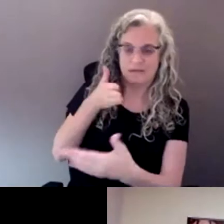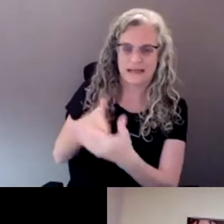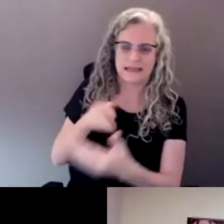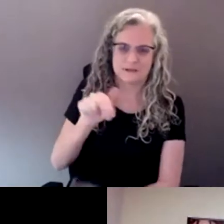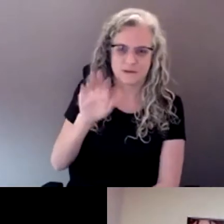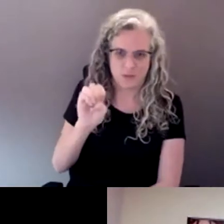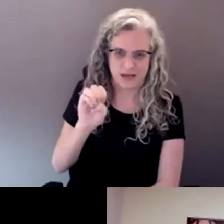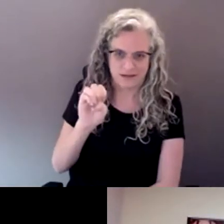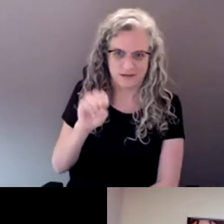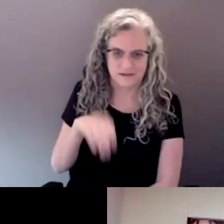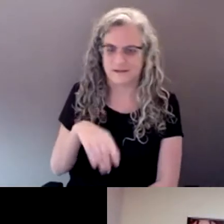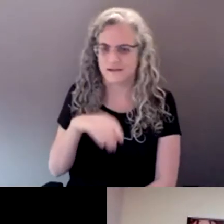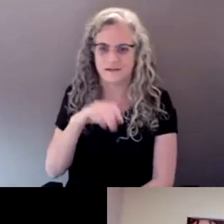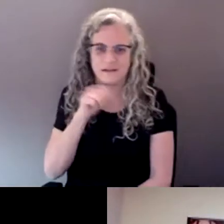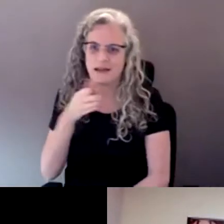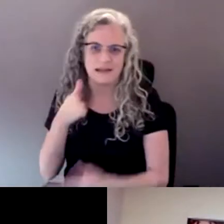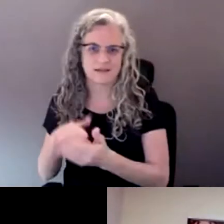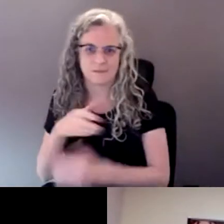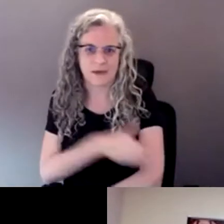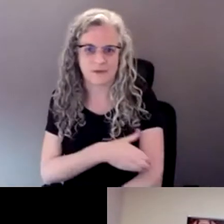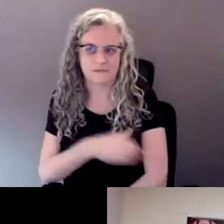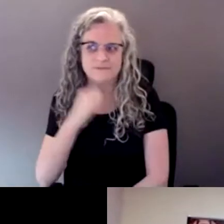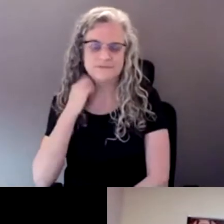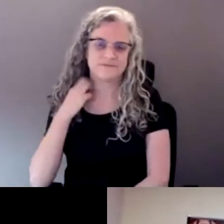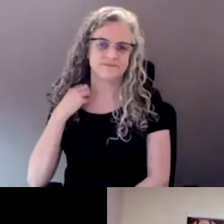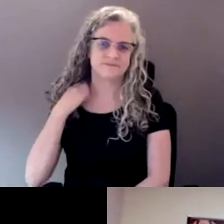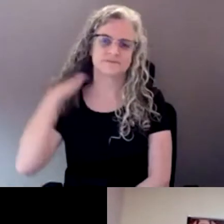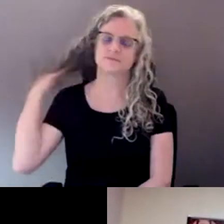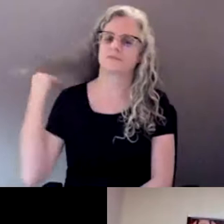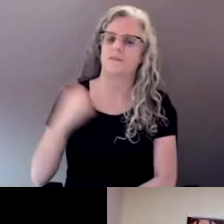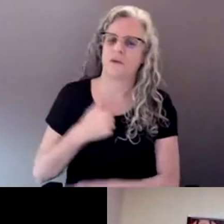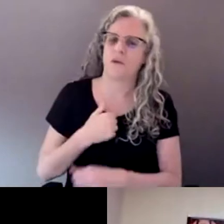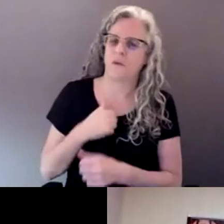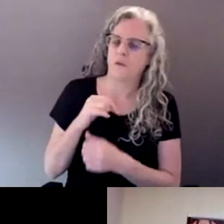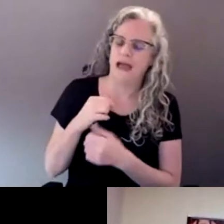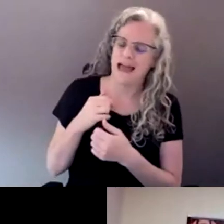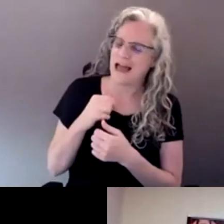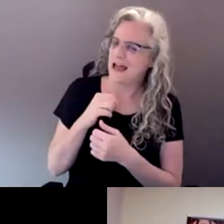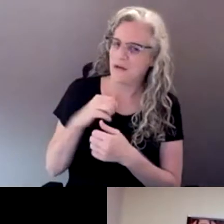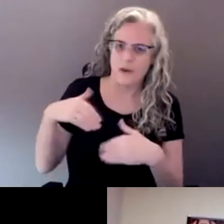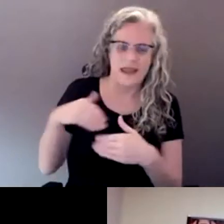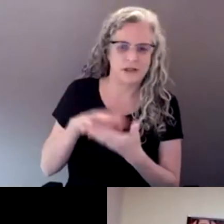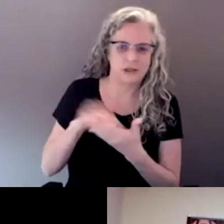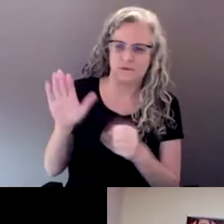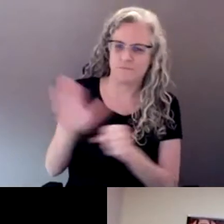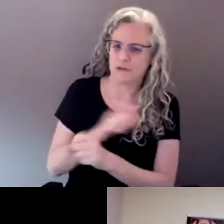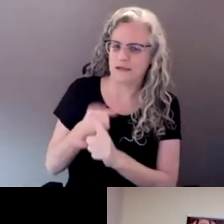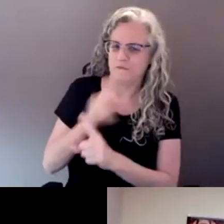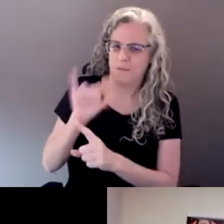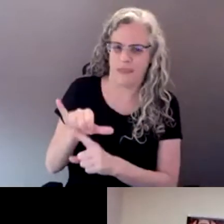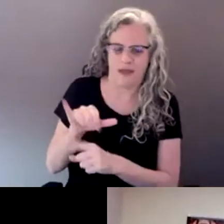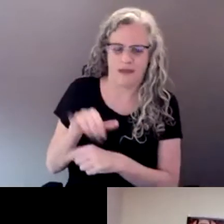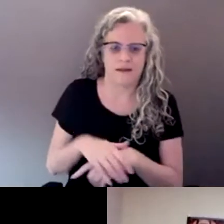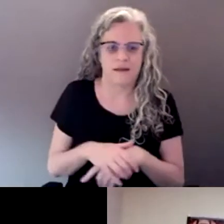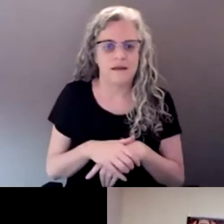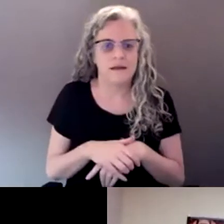And I don't think we've necessarily learned as much as we should from that fact. Yeah, no, I think that's an